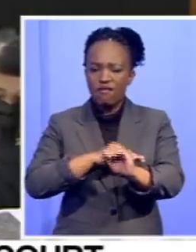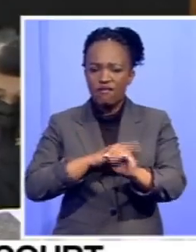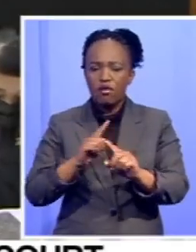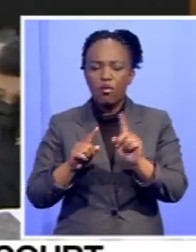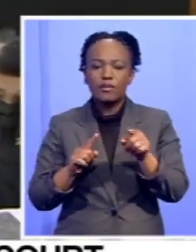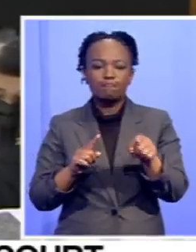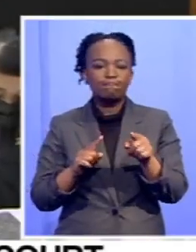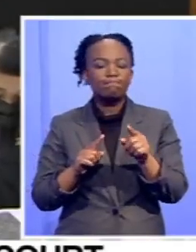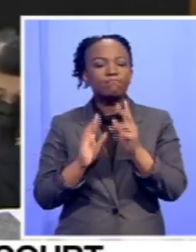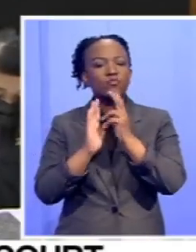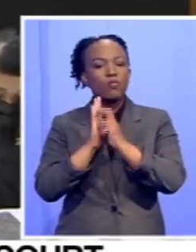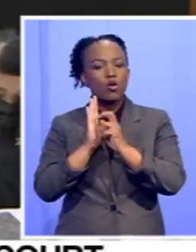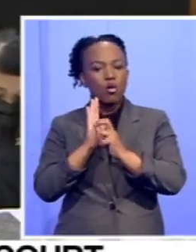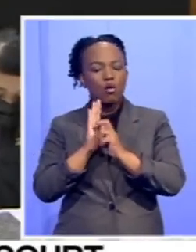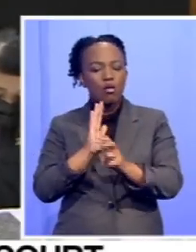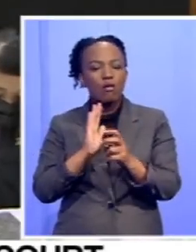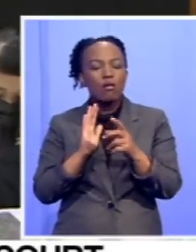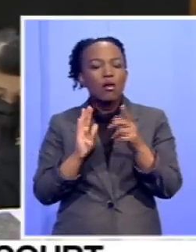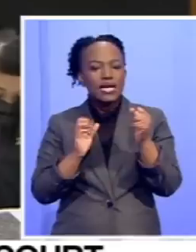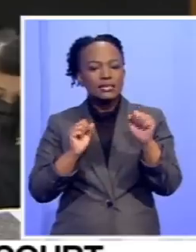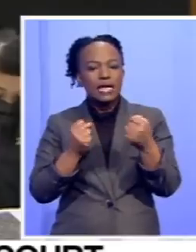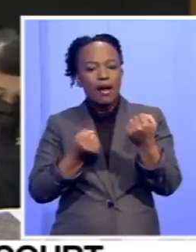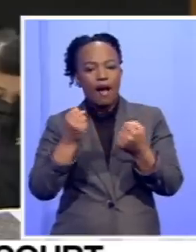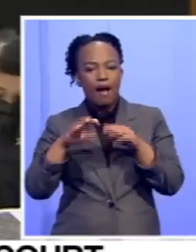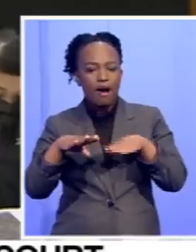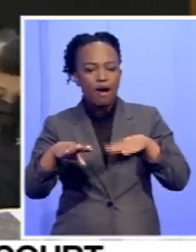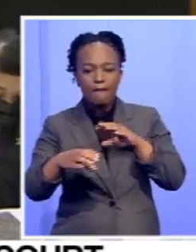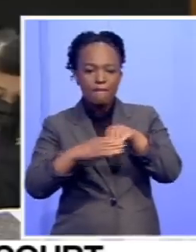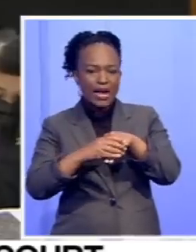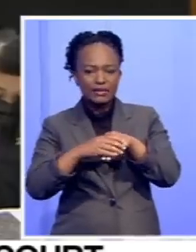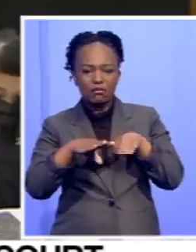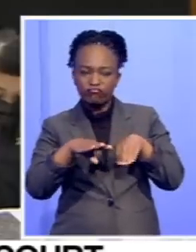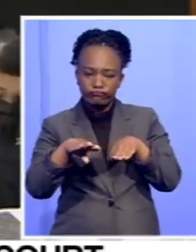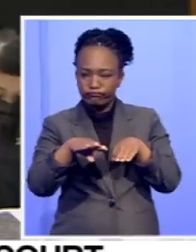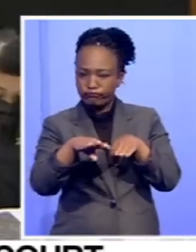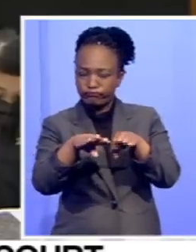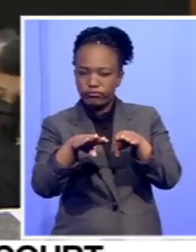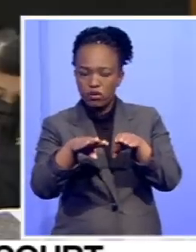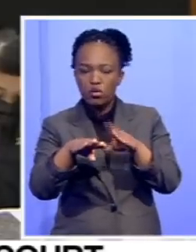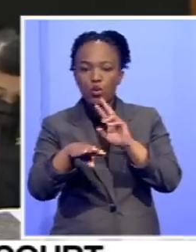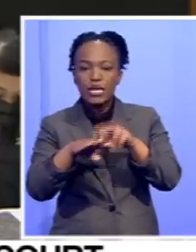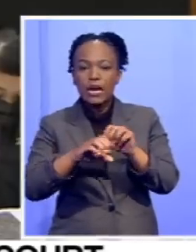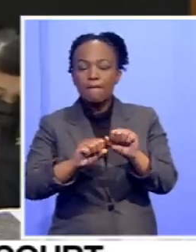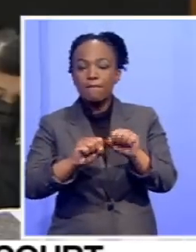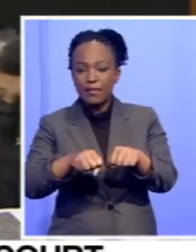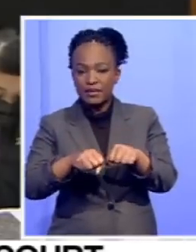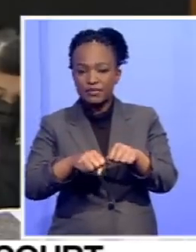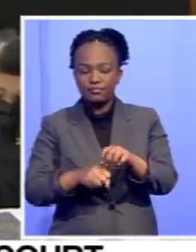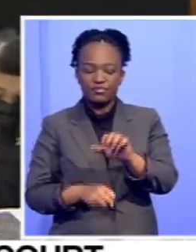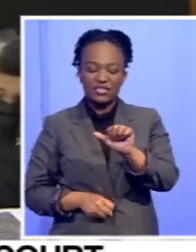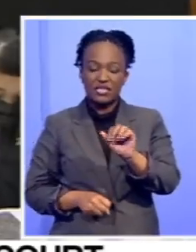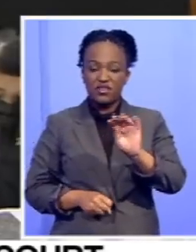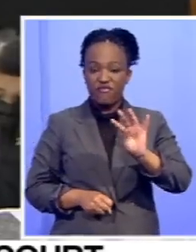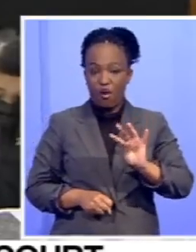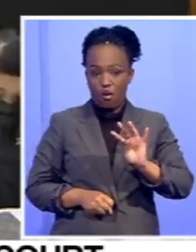established protocol of the day, their vehicle having been part of the convoy and bearing the requisite permit to do so. 64. Consequently,